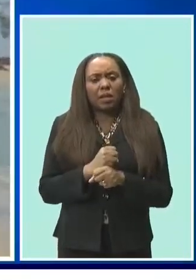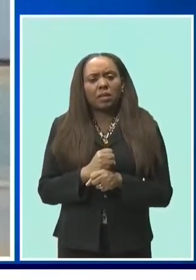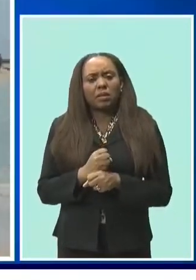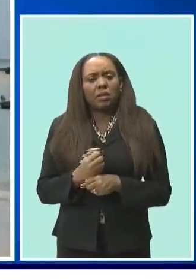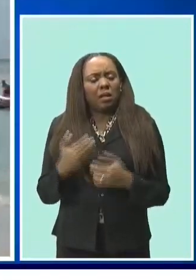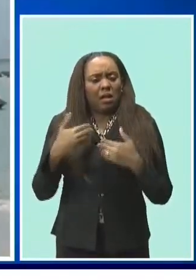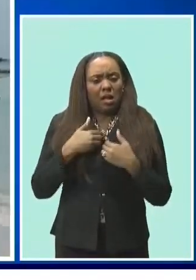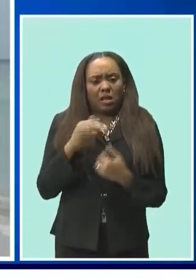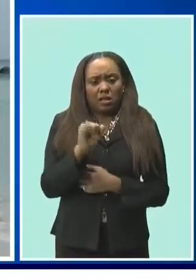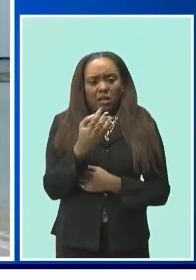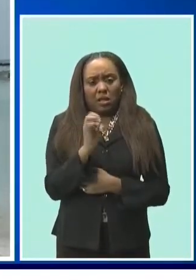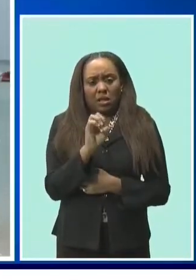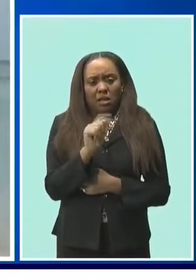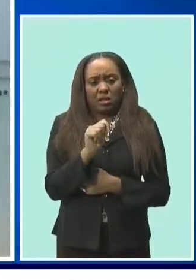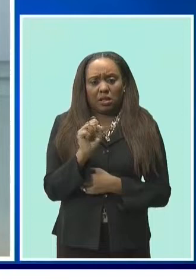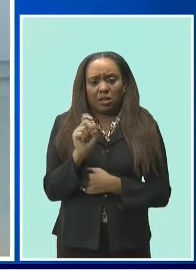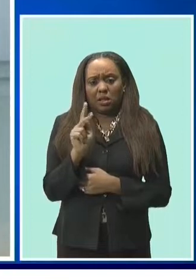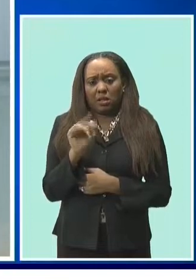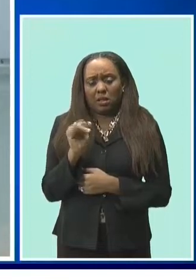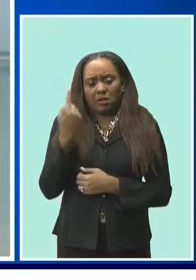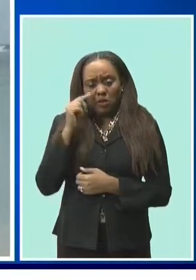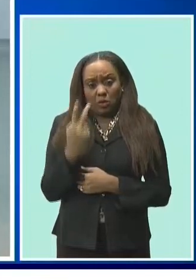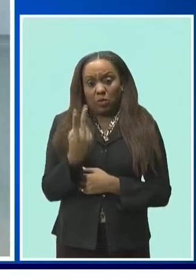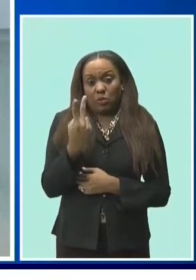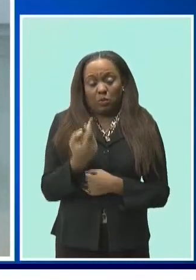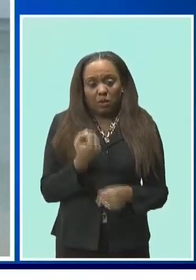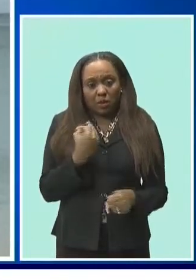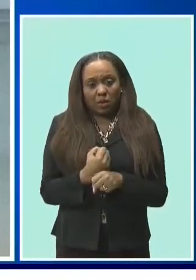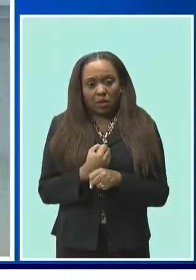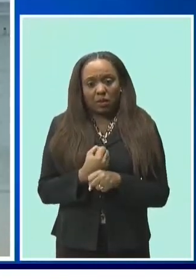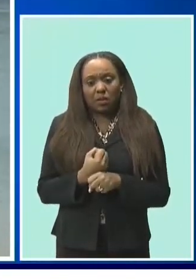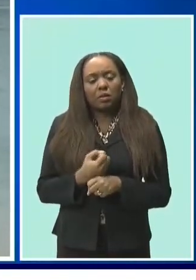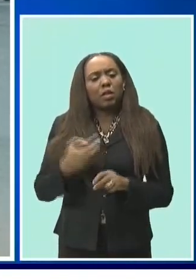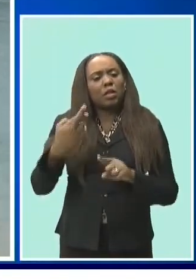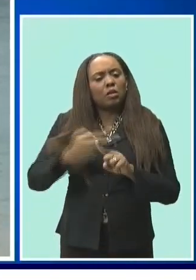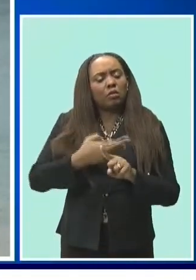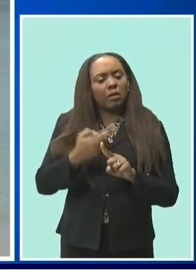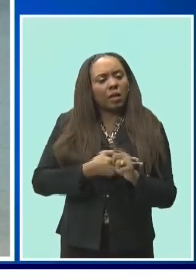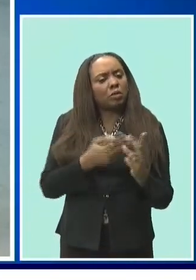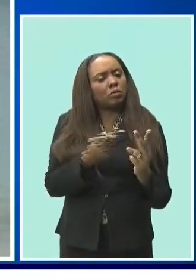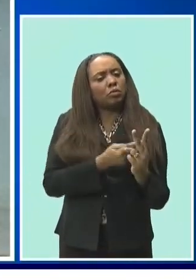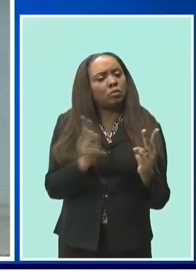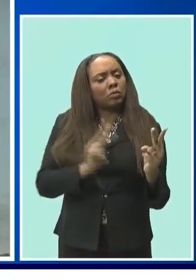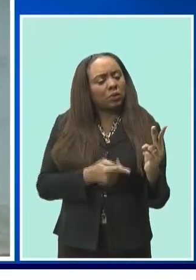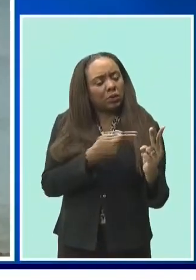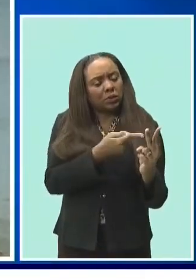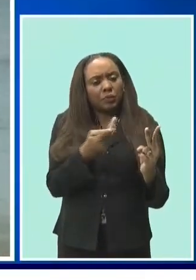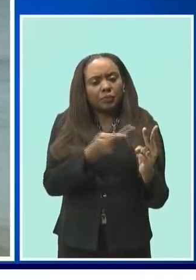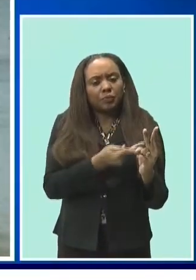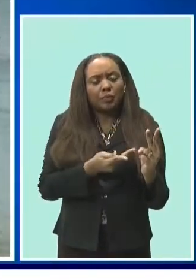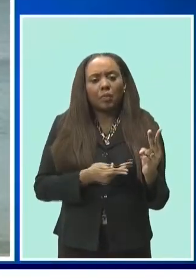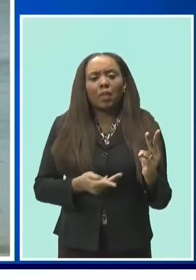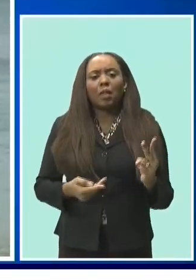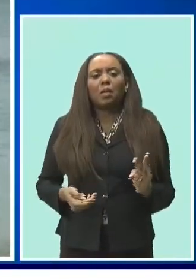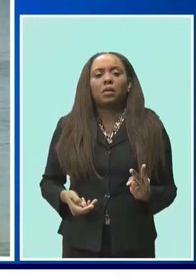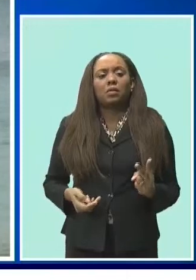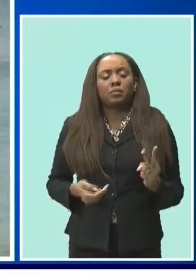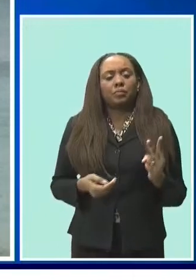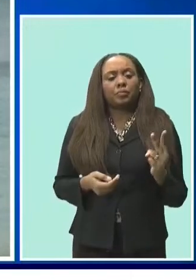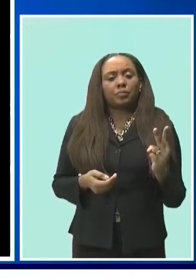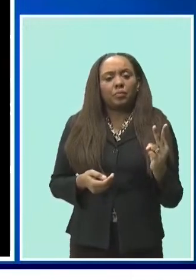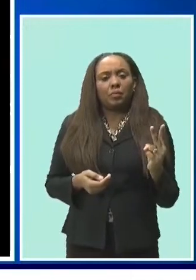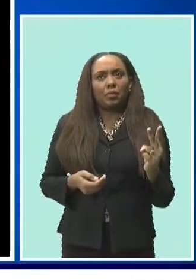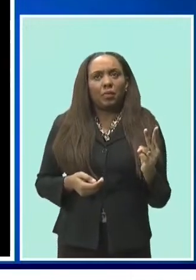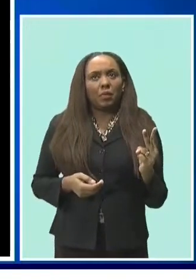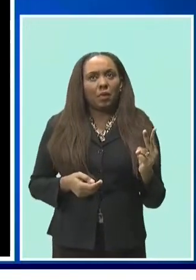past 2 years was never returned after a rental to 2 clients on June 24, 2019. Those 2 turned out